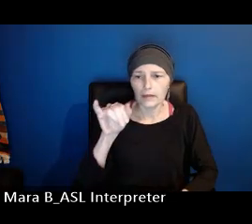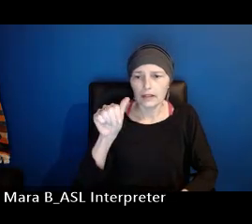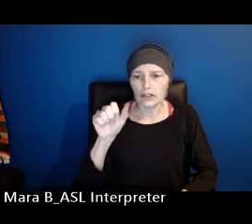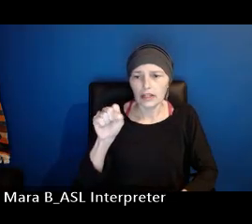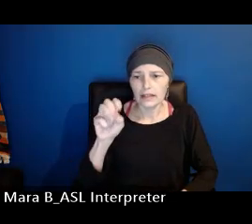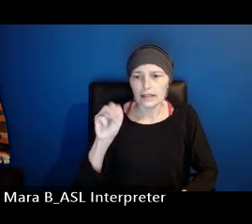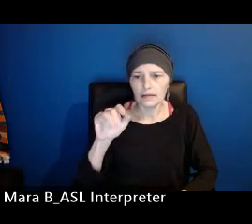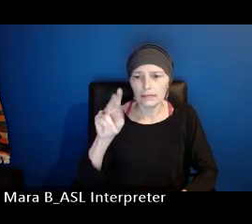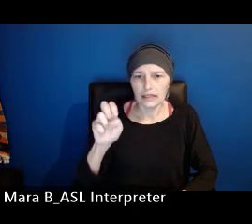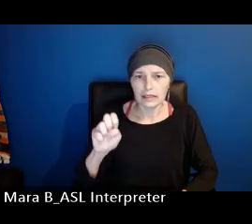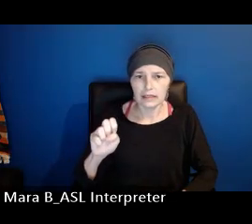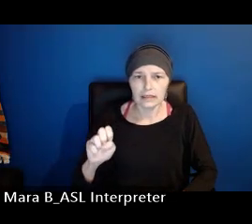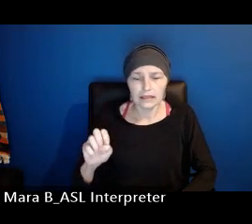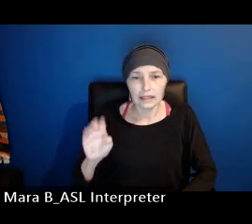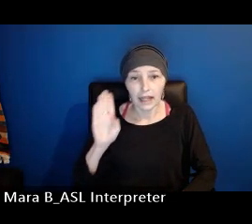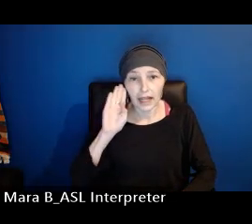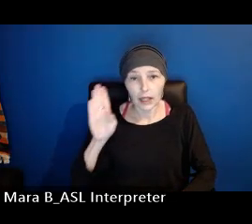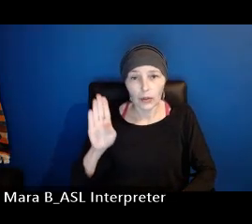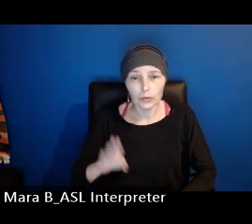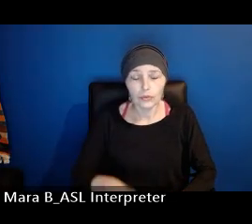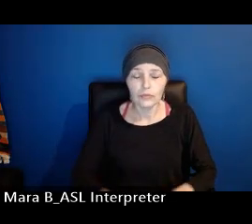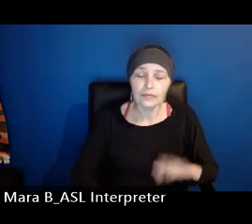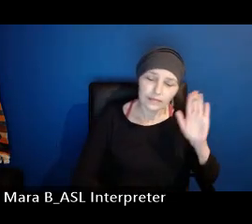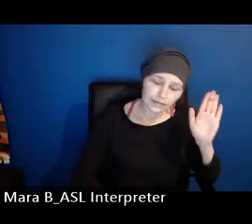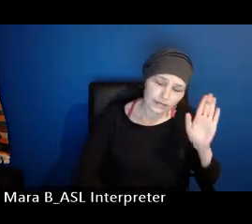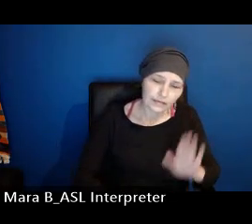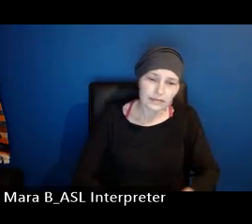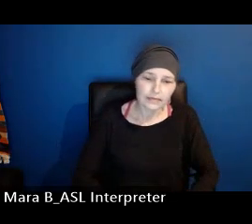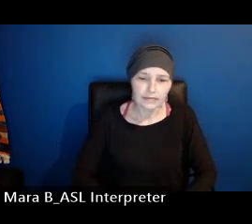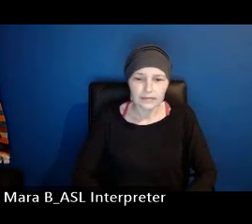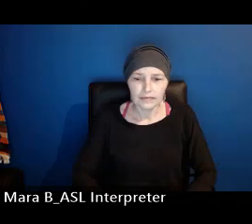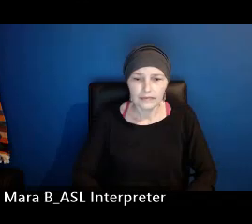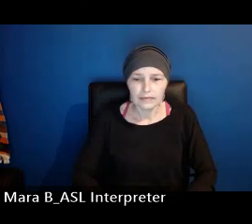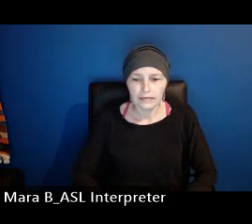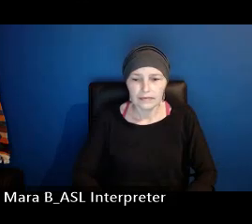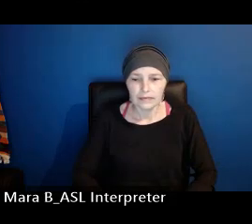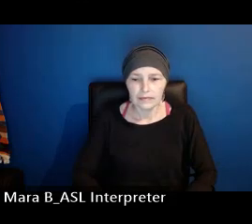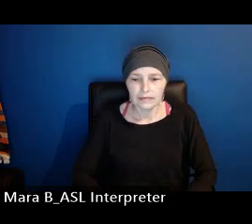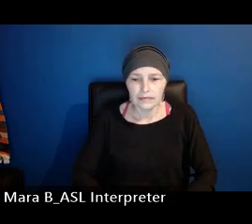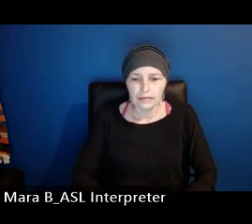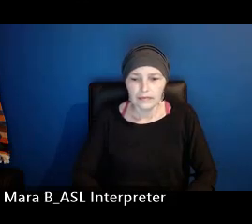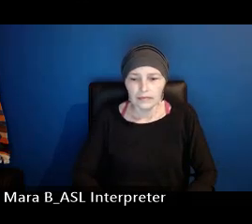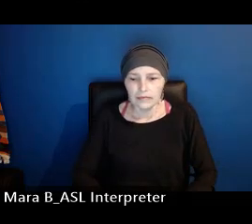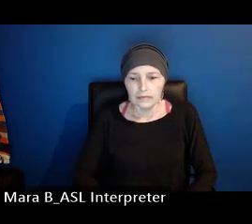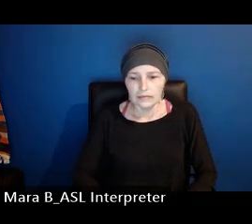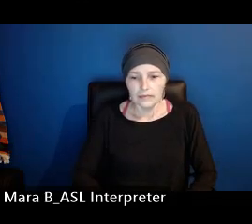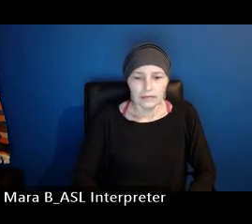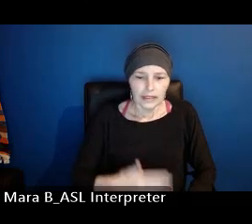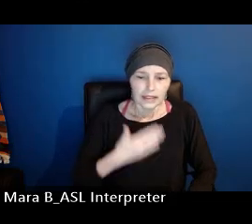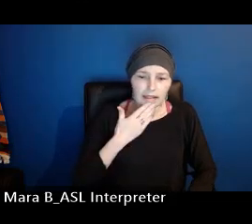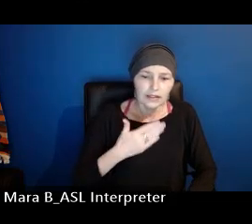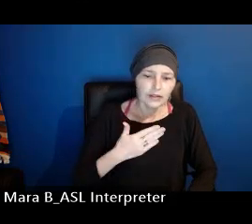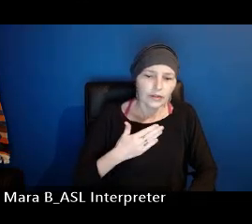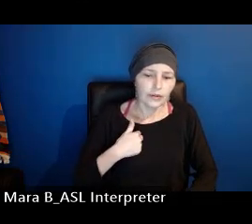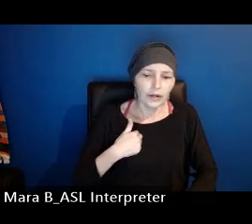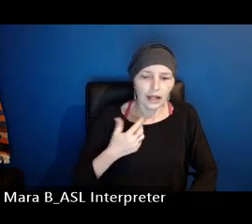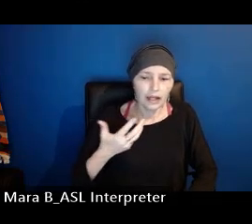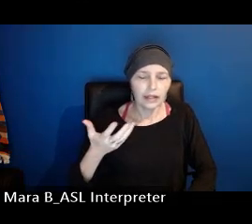side. Hello? Yep, we can hear you. Oh, hey, thank you. Sorry. I wanted